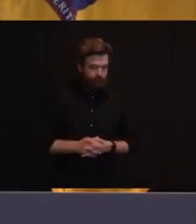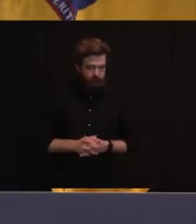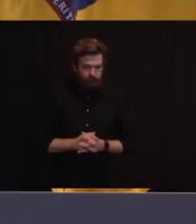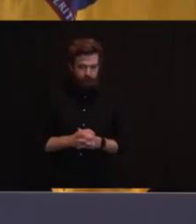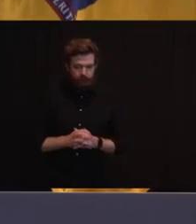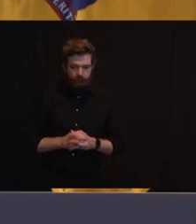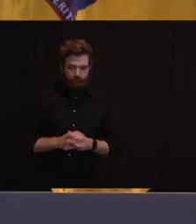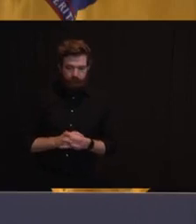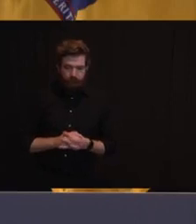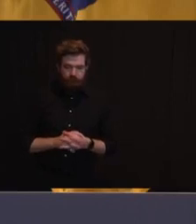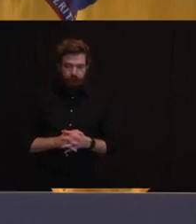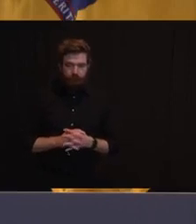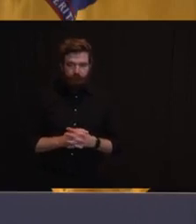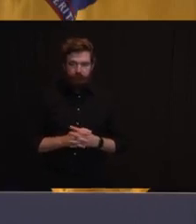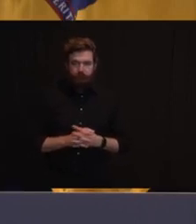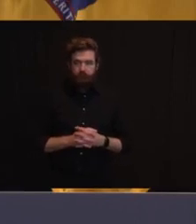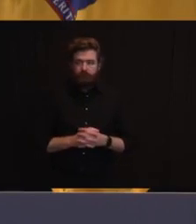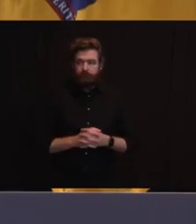Please, hold on one sec.